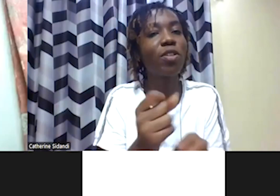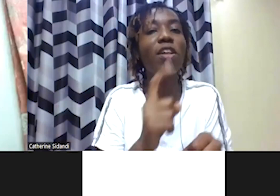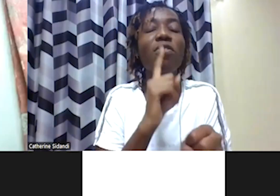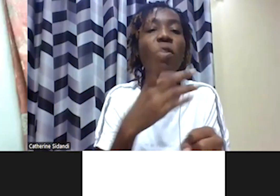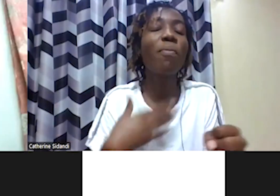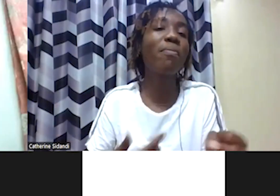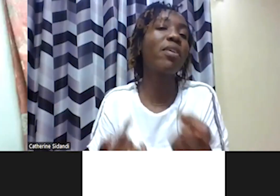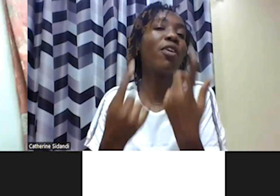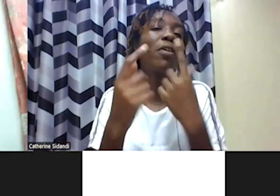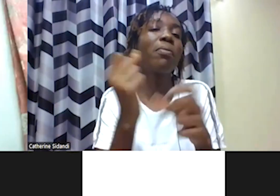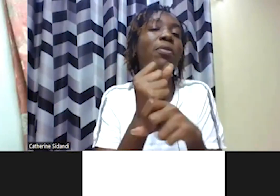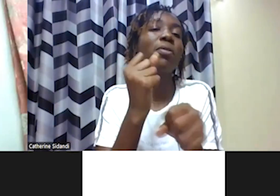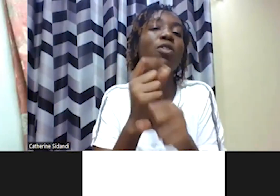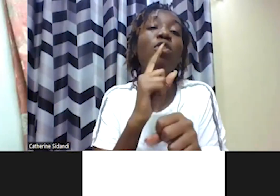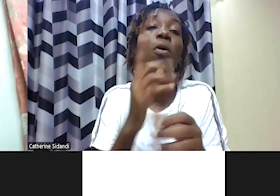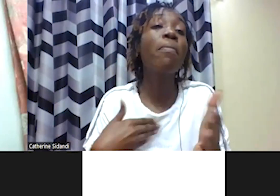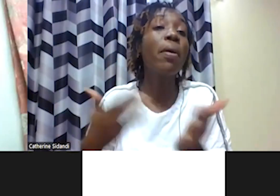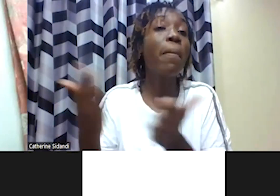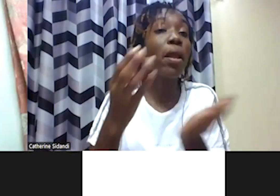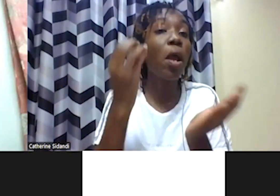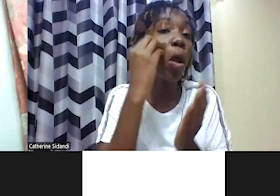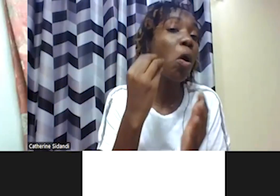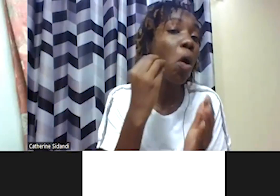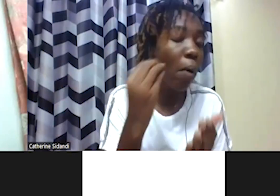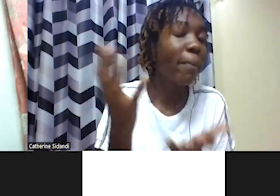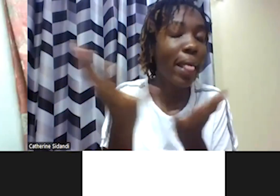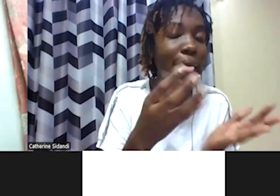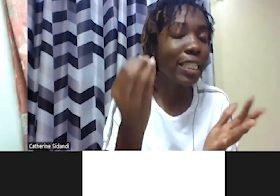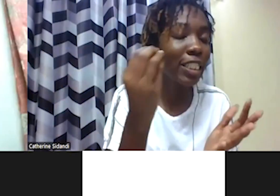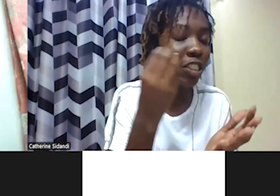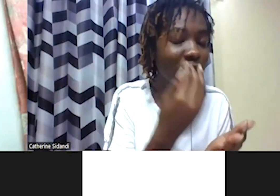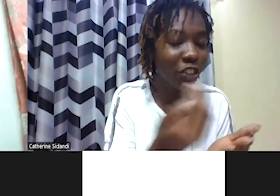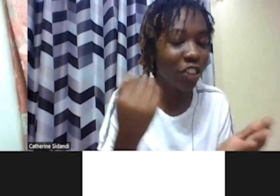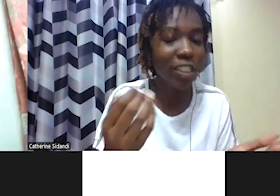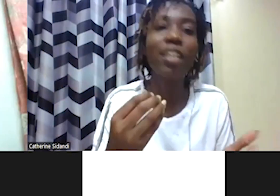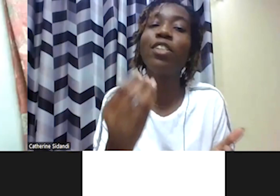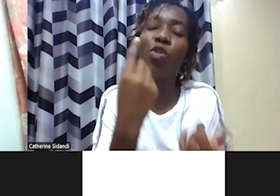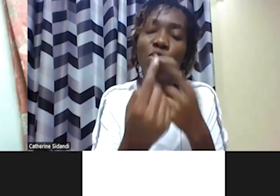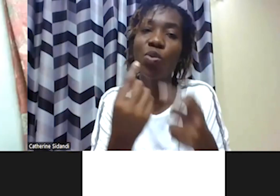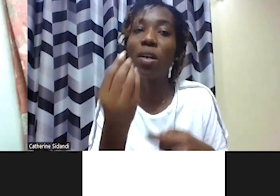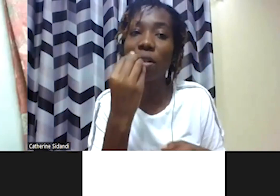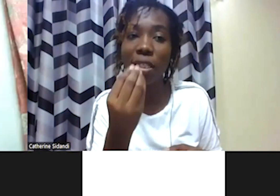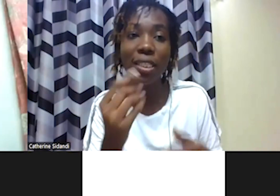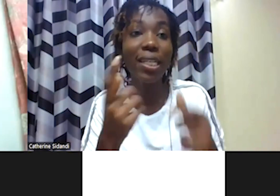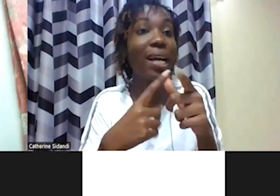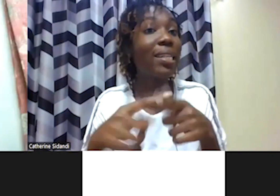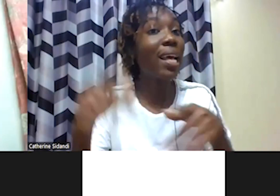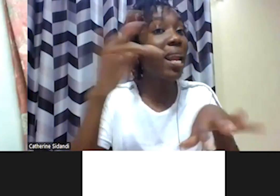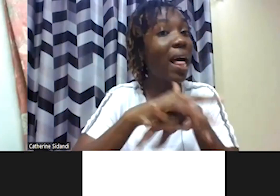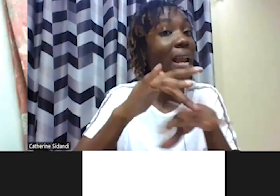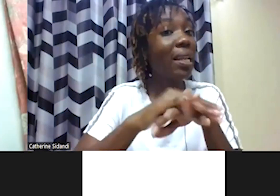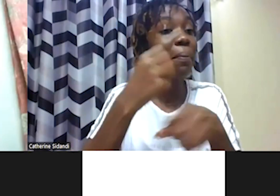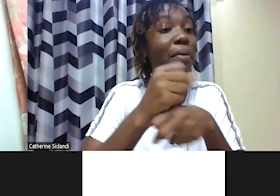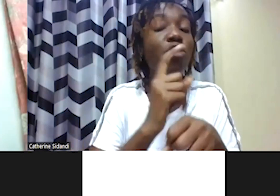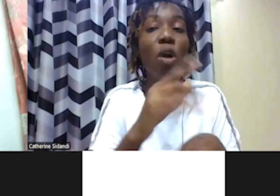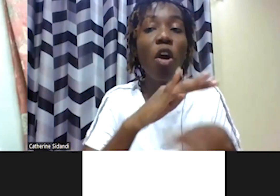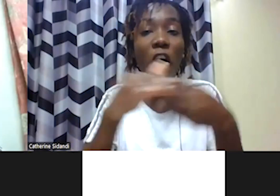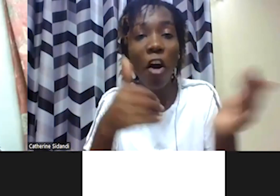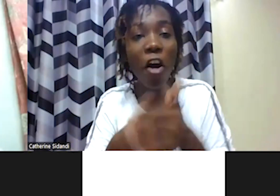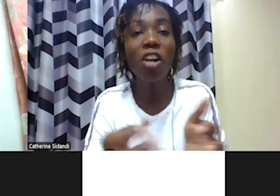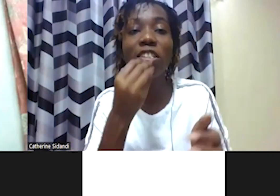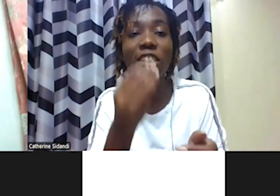there. I'll bring it home and cook for the children to eat. And coming home early to ensure everybody was eating, I'll be coming